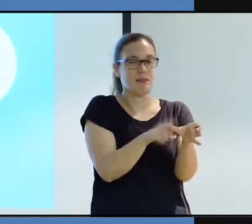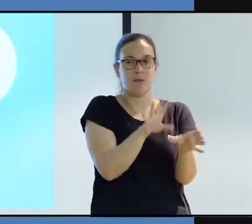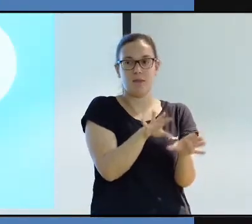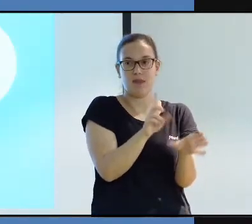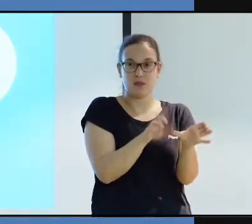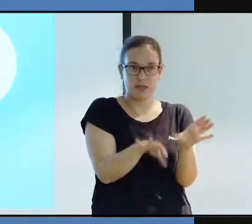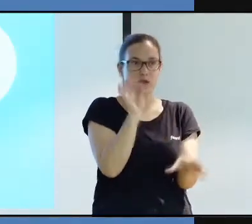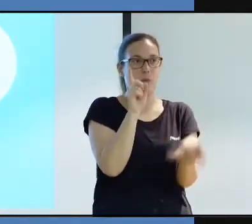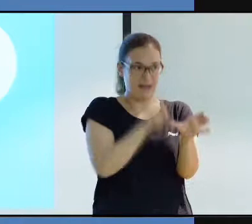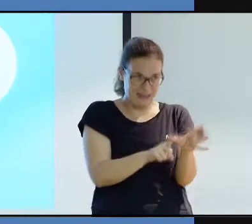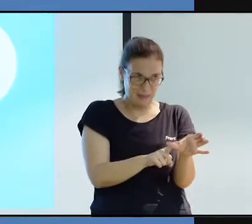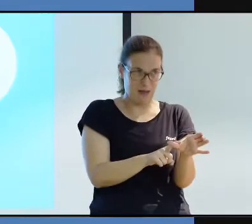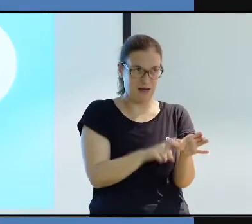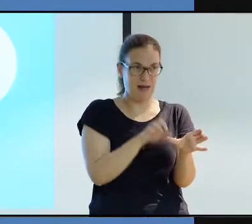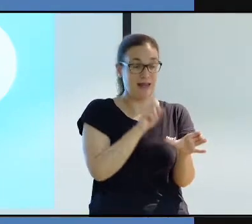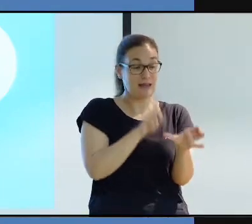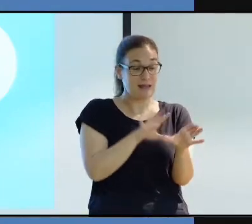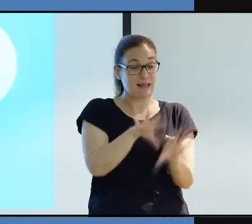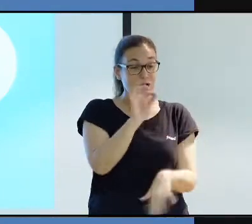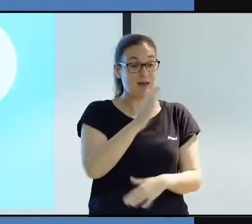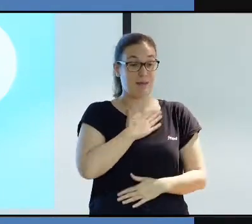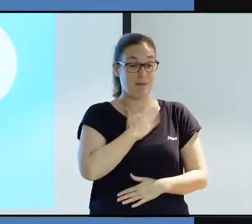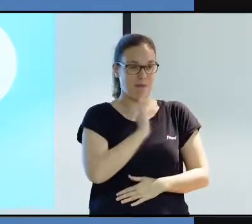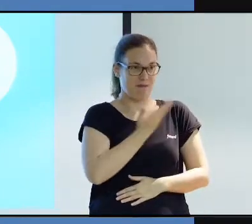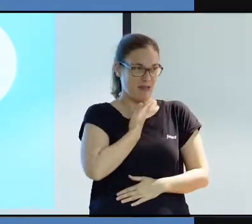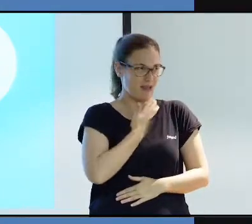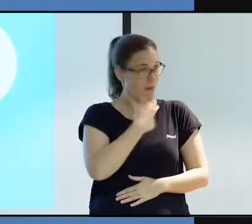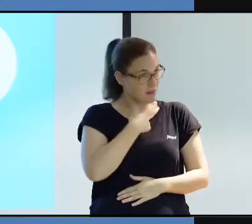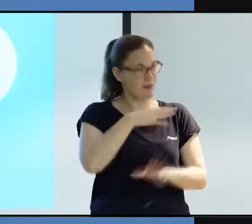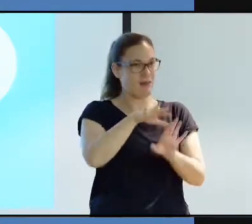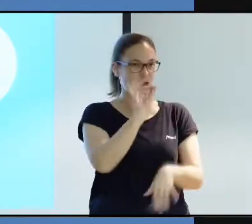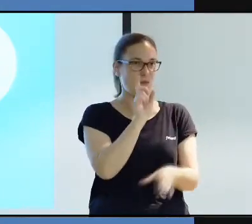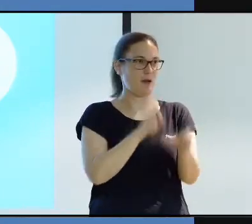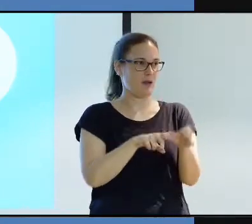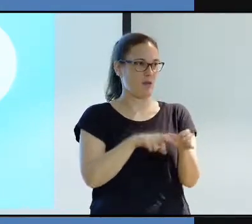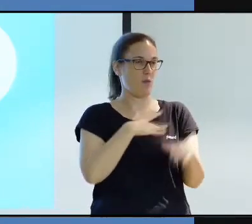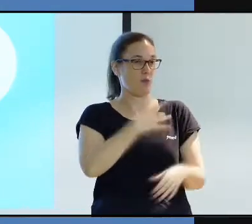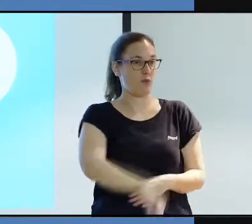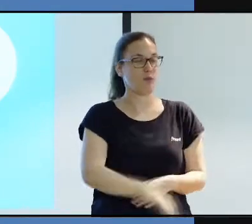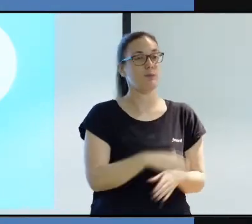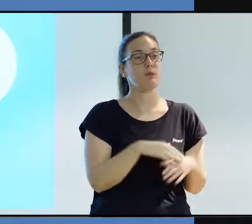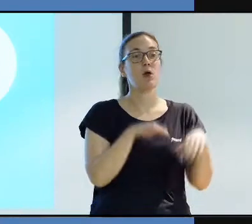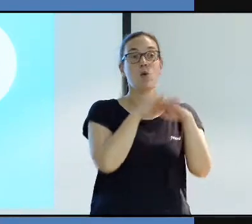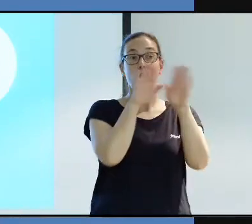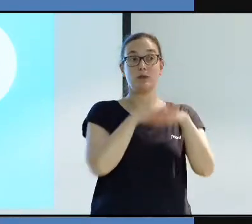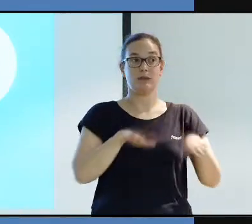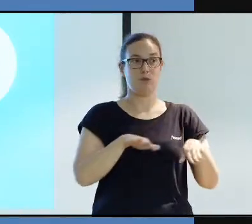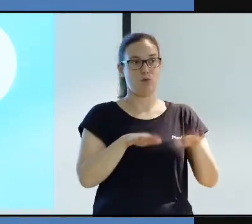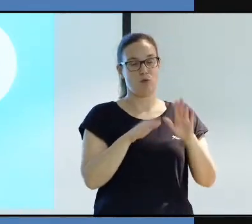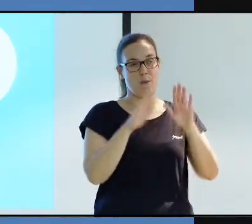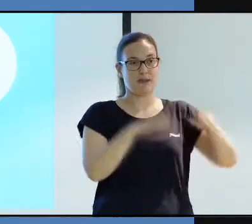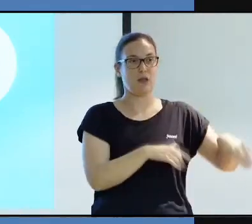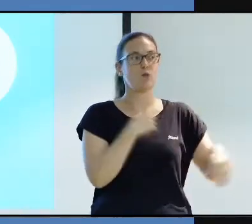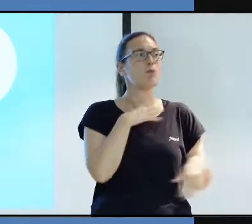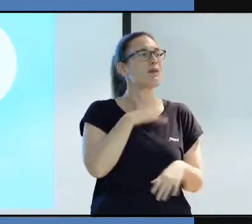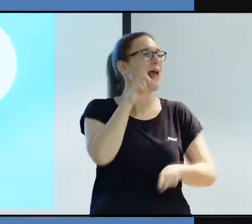going to ultimately affect them. That's why, to finish, if we go to my third area, I'm